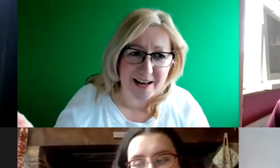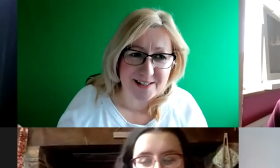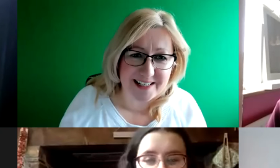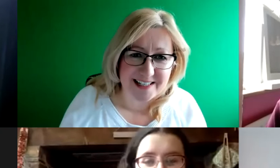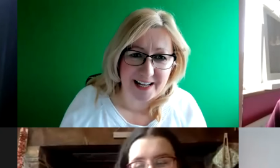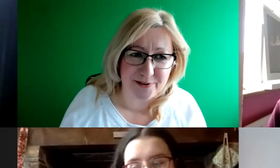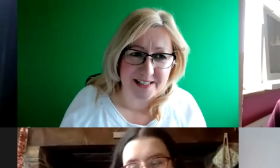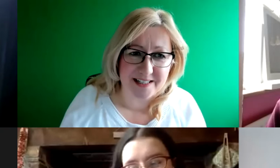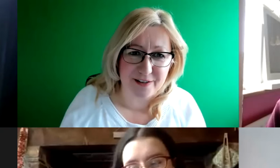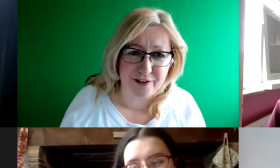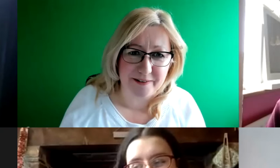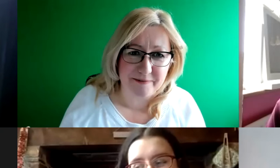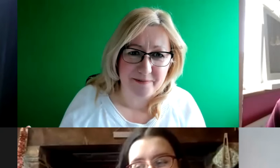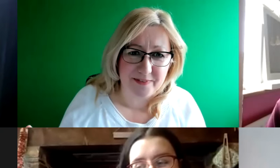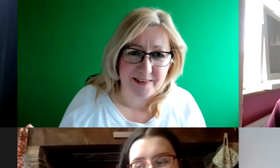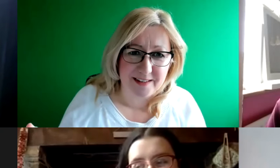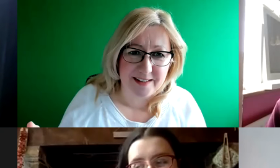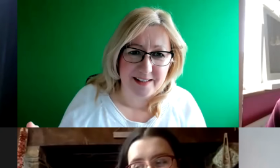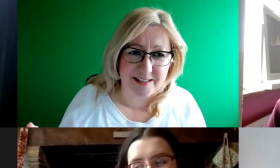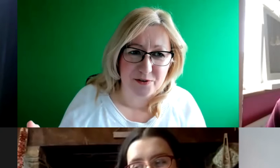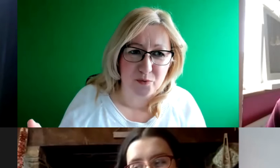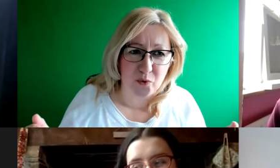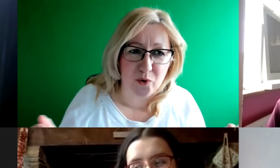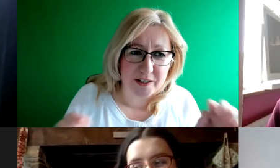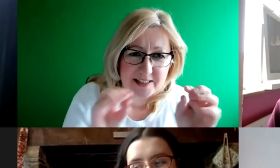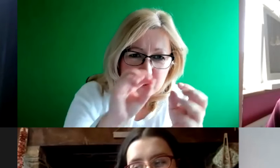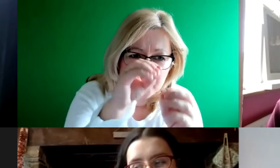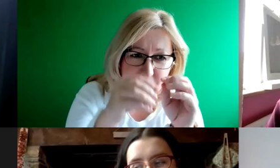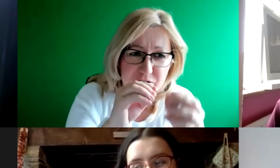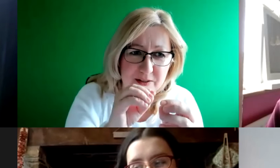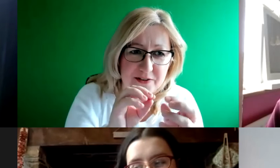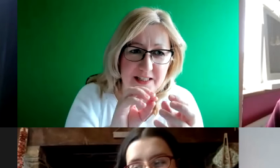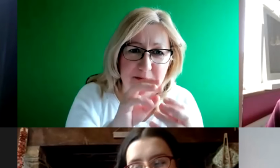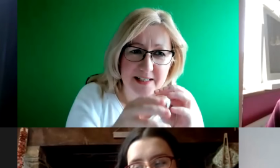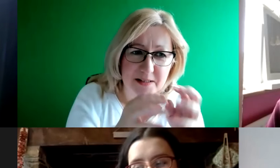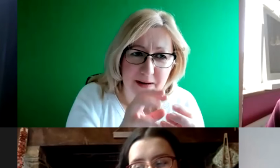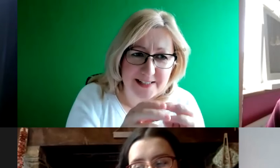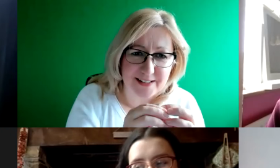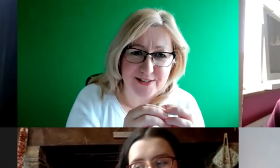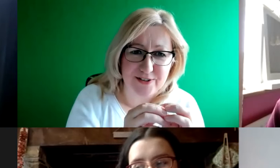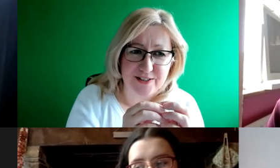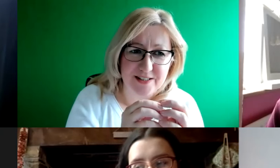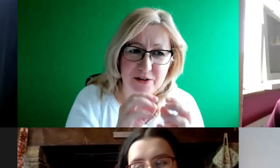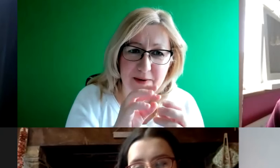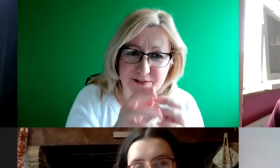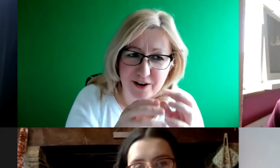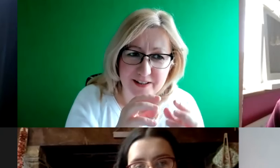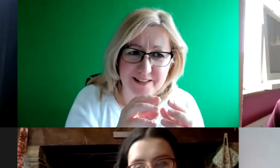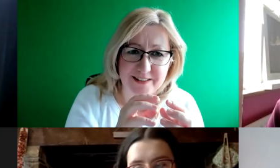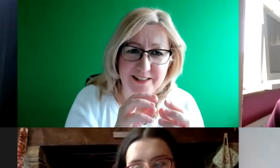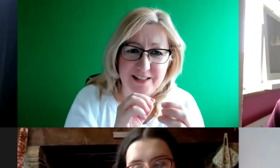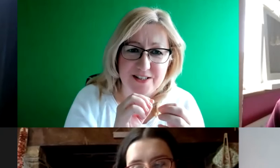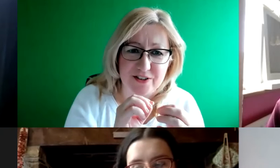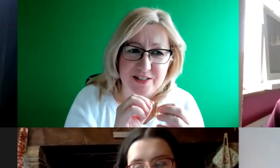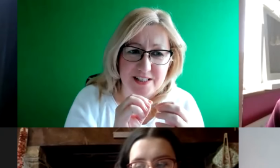play out in each language can differ. Yeah, so the words that you put onto it, or the idiomatic constructions or the